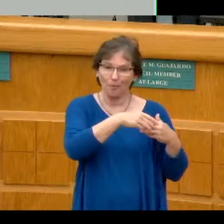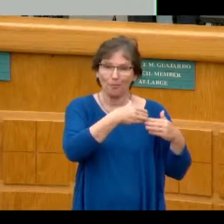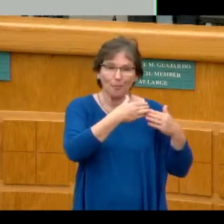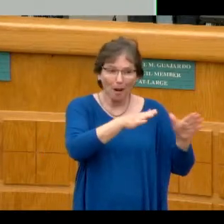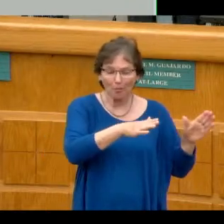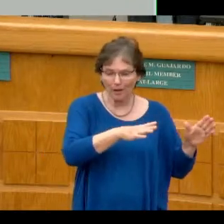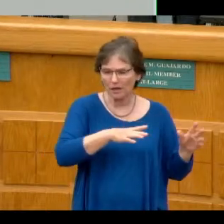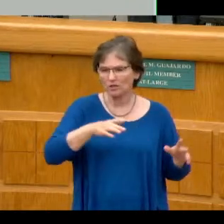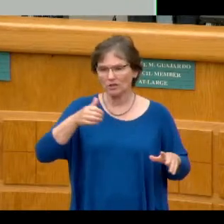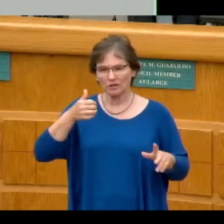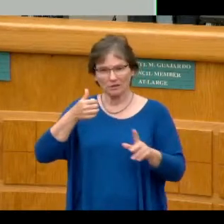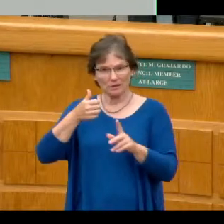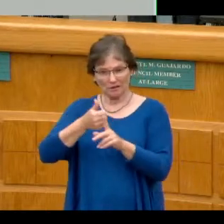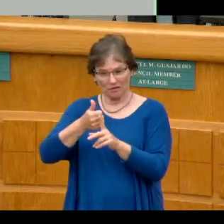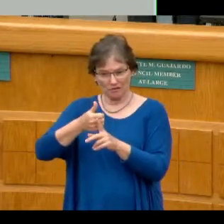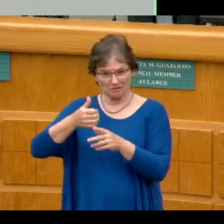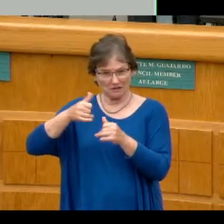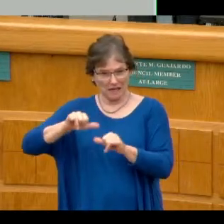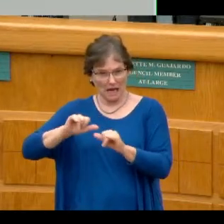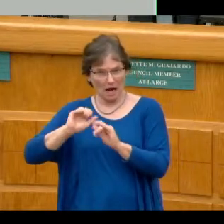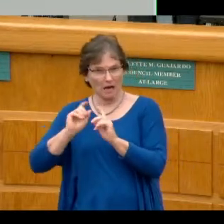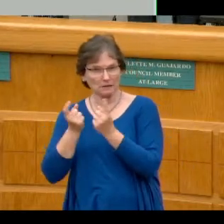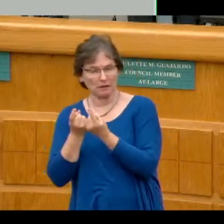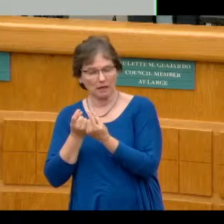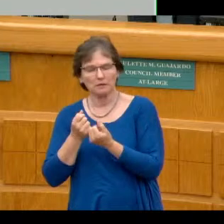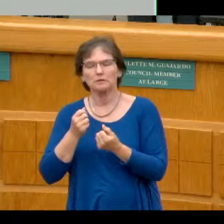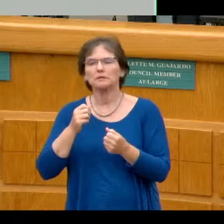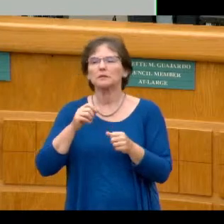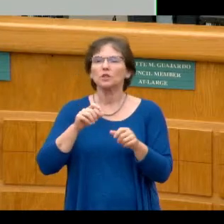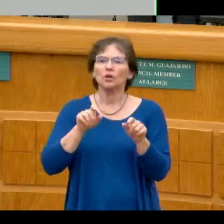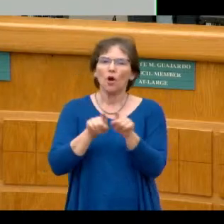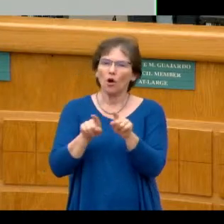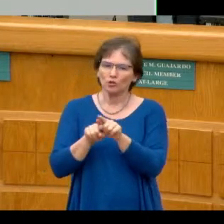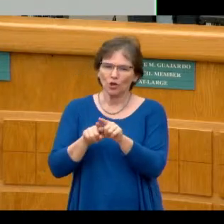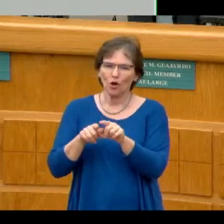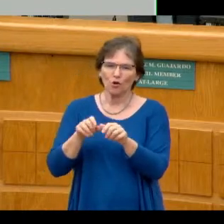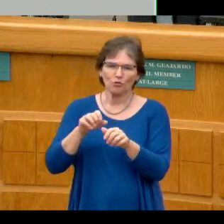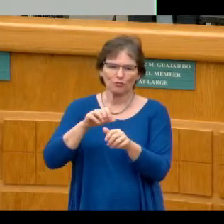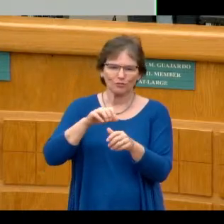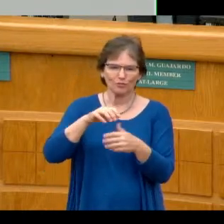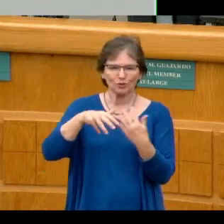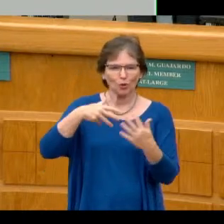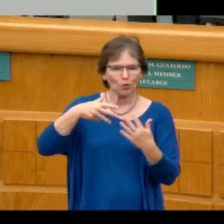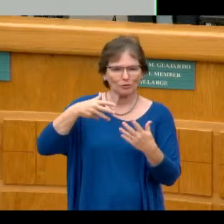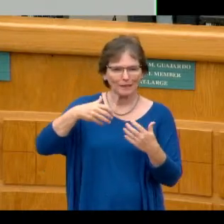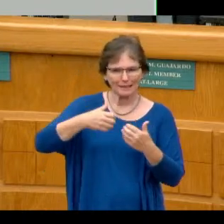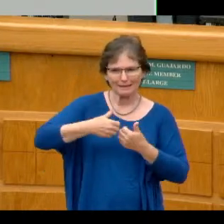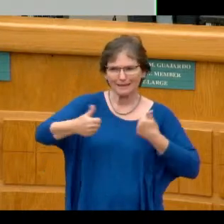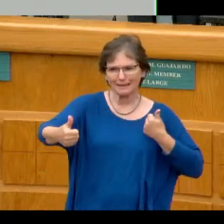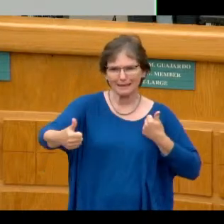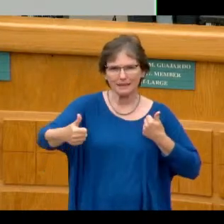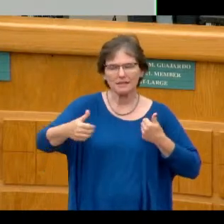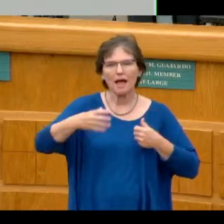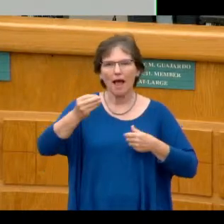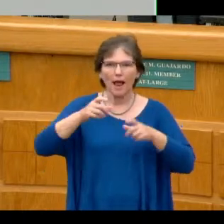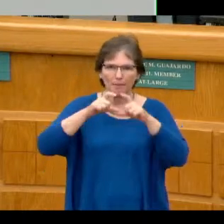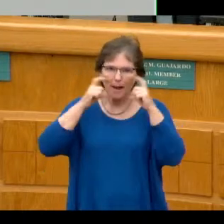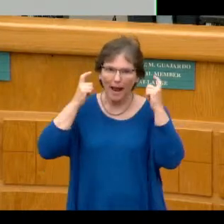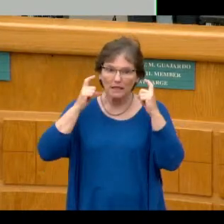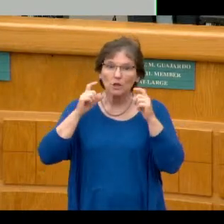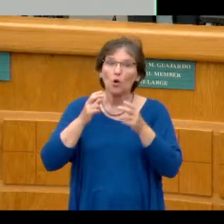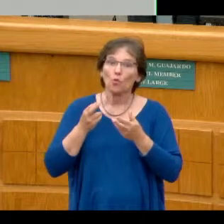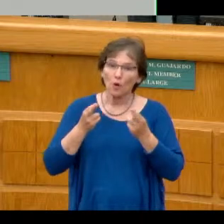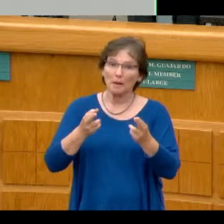several interventions that have taken place. Stay home if you can. If you're 65 or over, you're encouraged to stay at